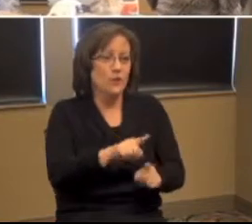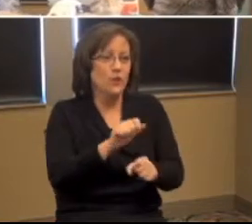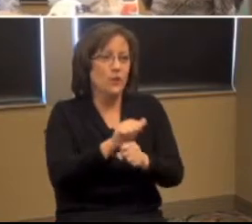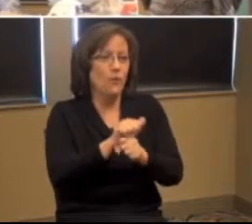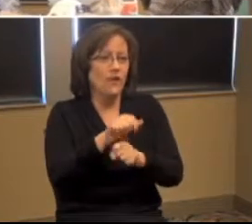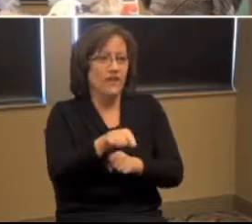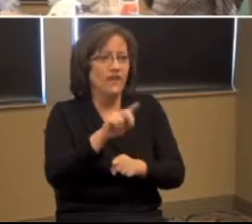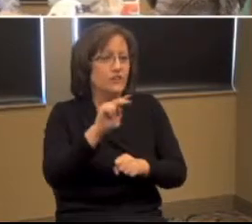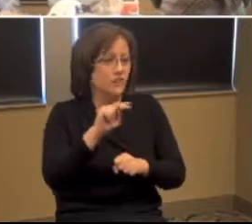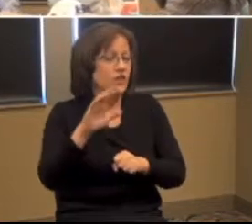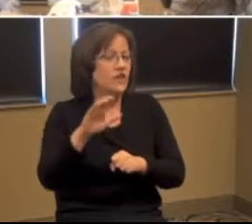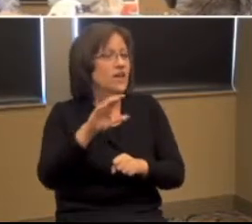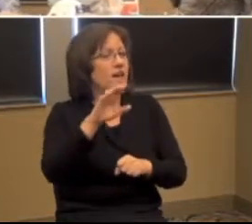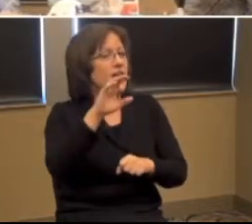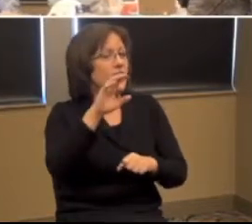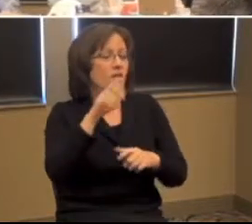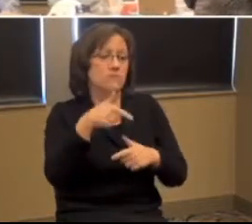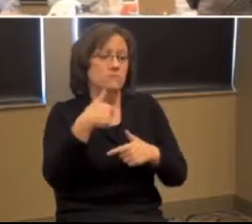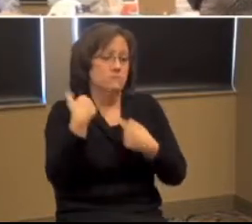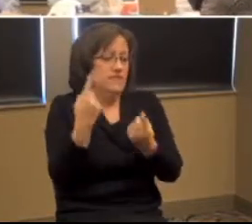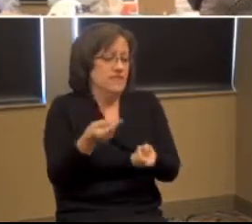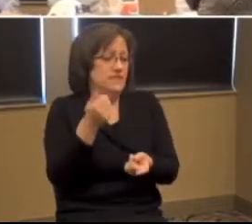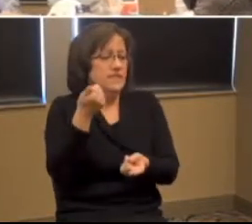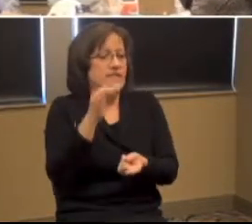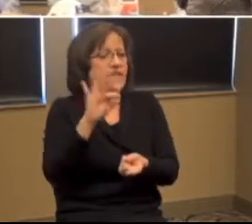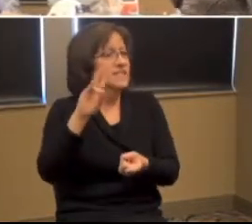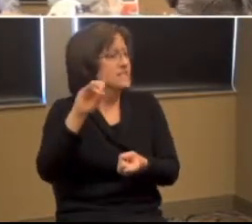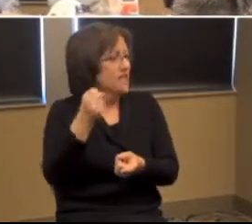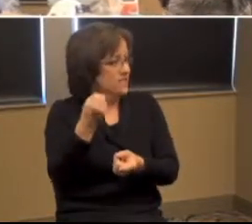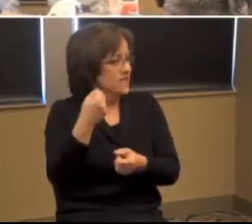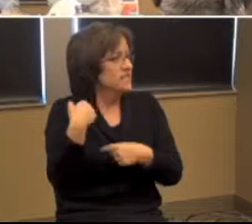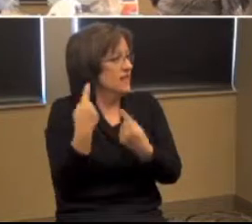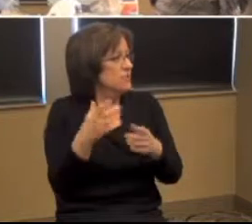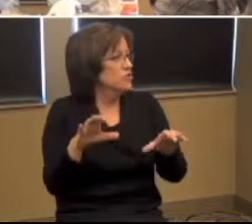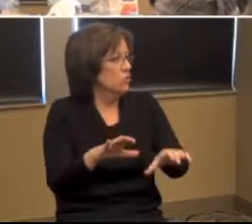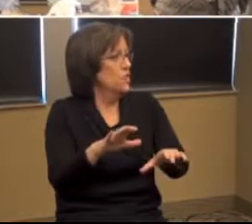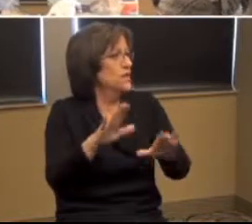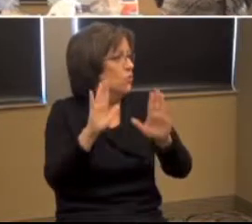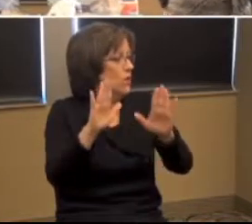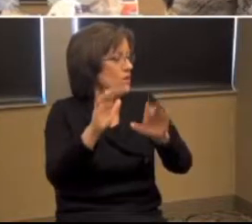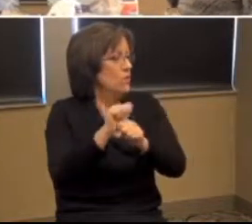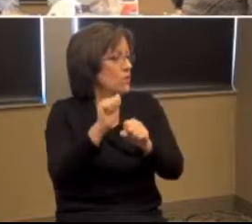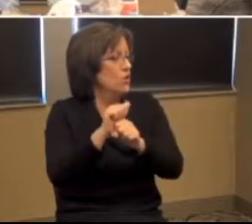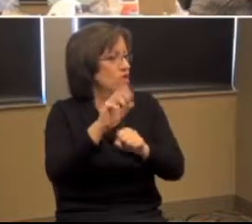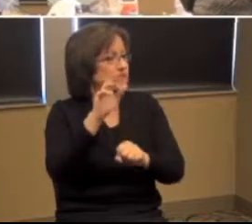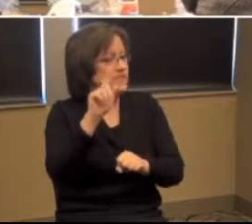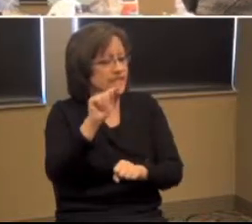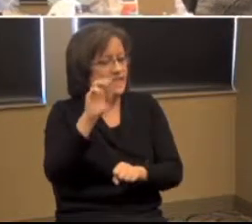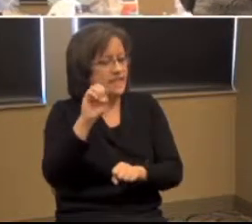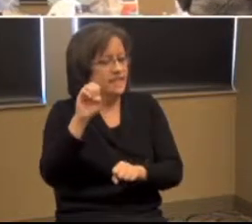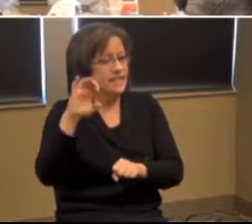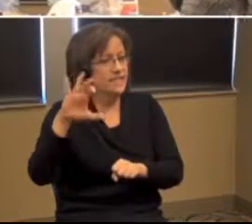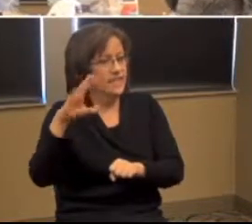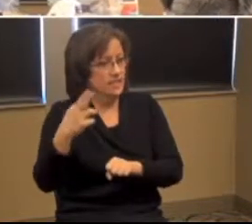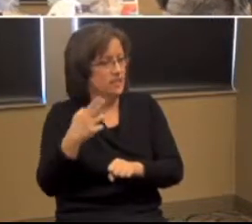great work at Teach. They have been since the 70s. And so structured work systems were put in place very